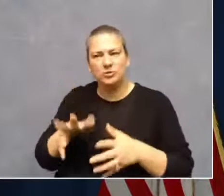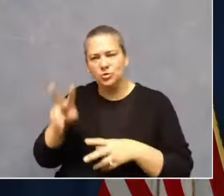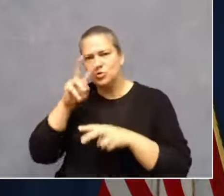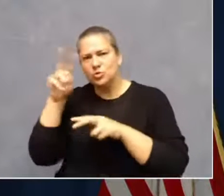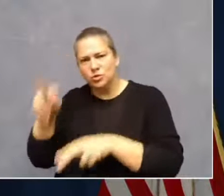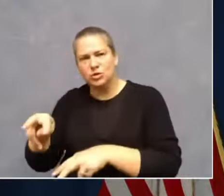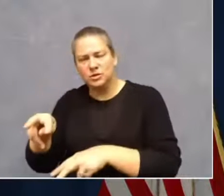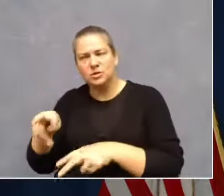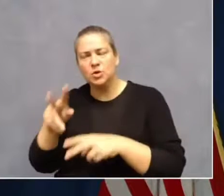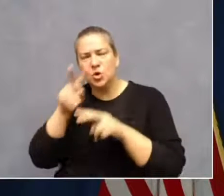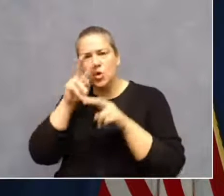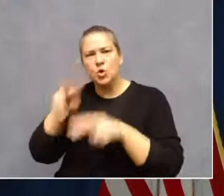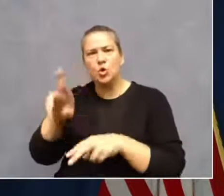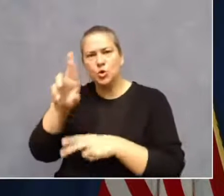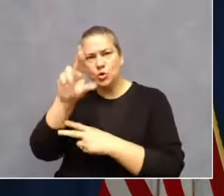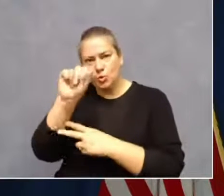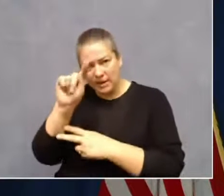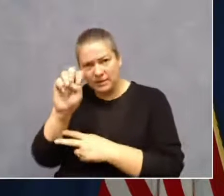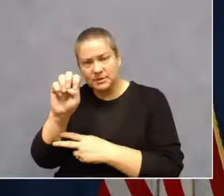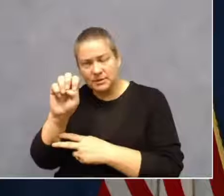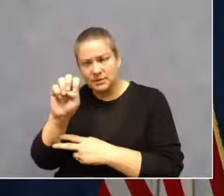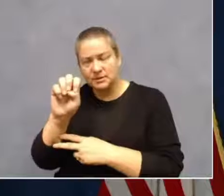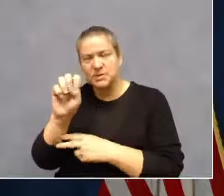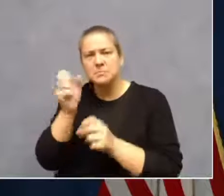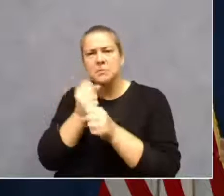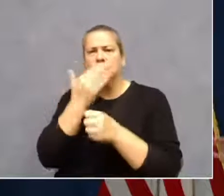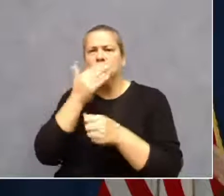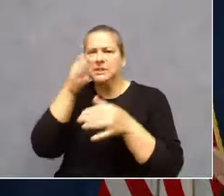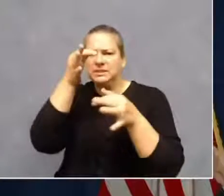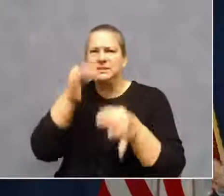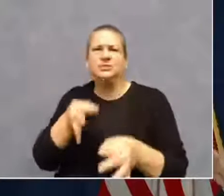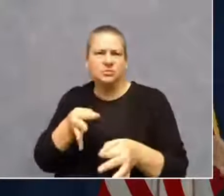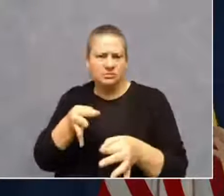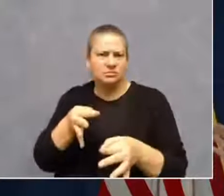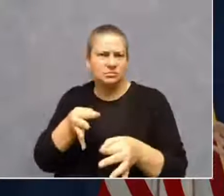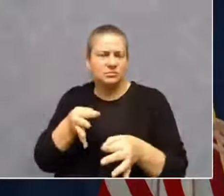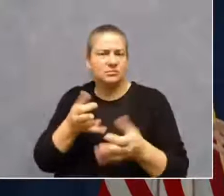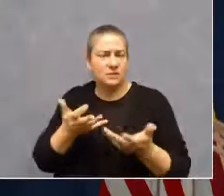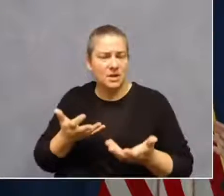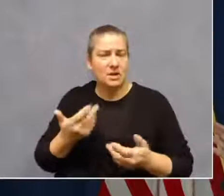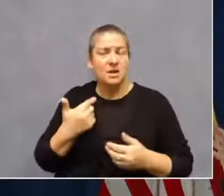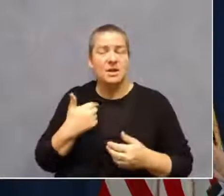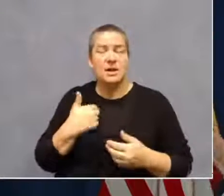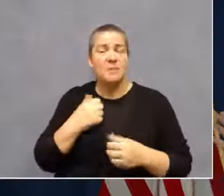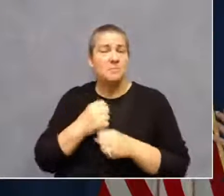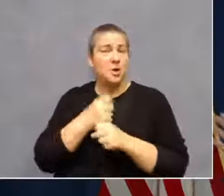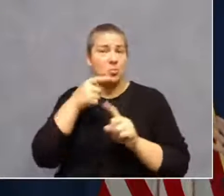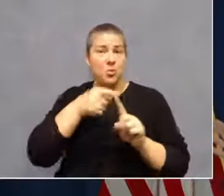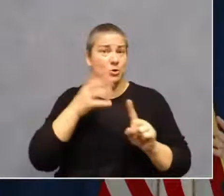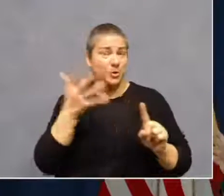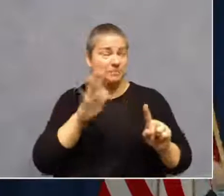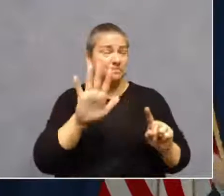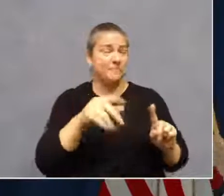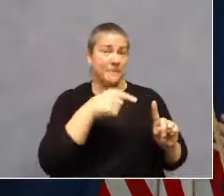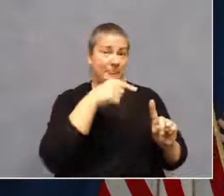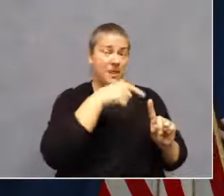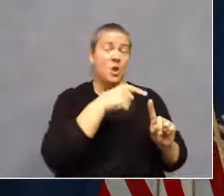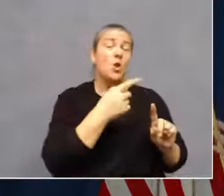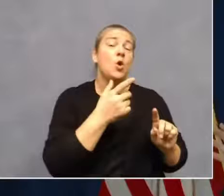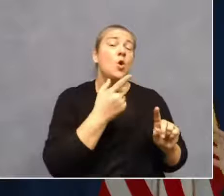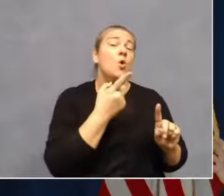incident rate, and make a good decision accordingly. But again, I want to point out that these red